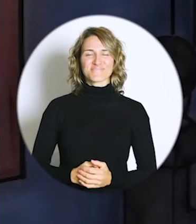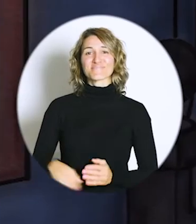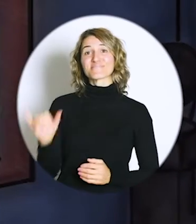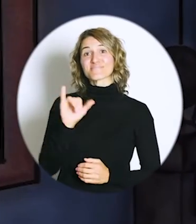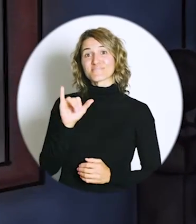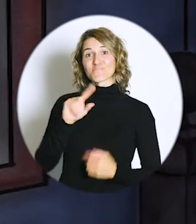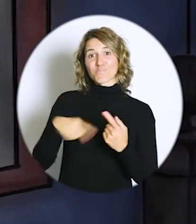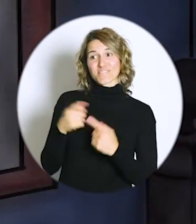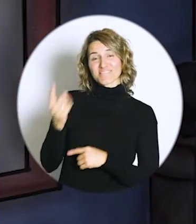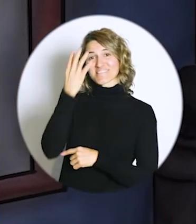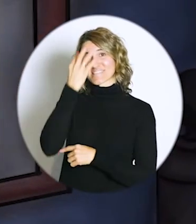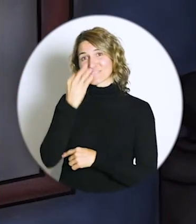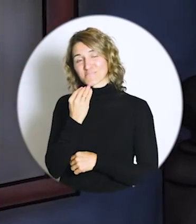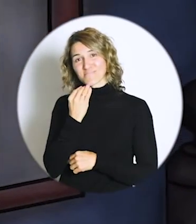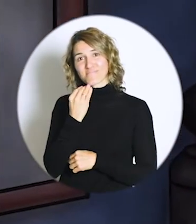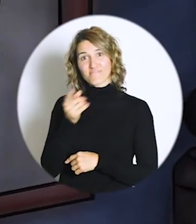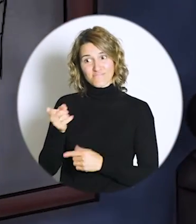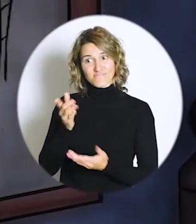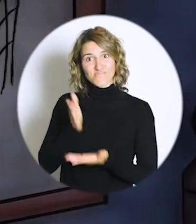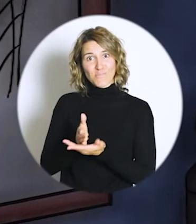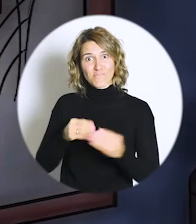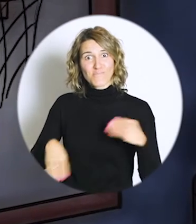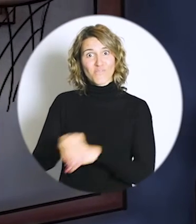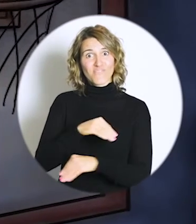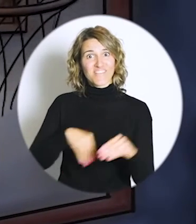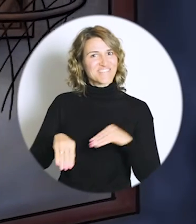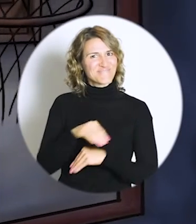Even when he was sleeping, he never stopped moving.